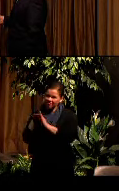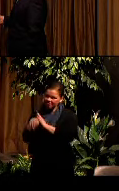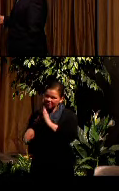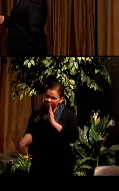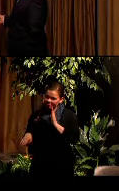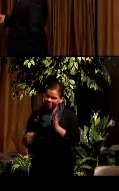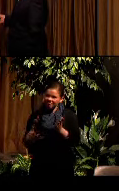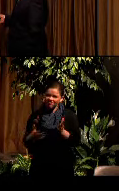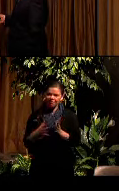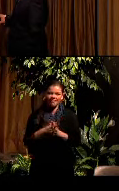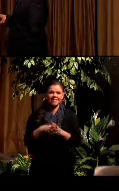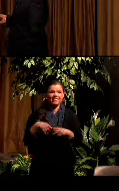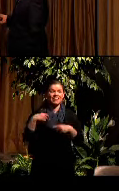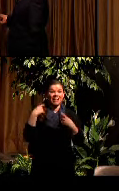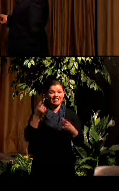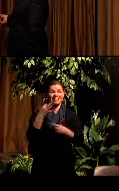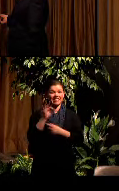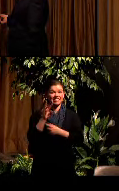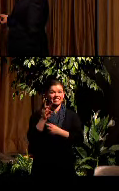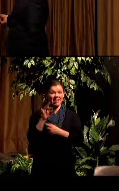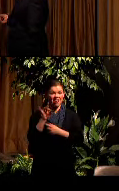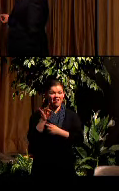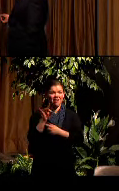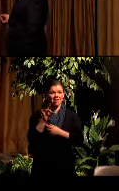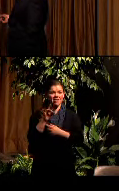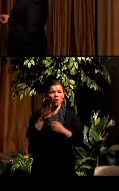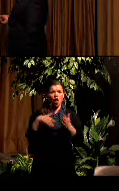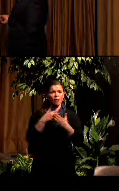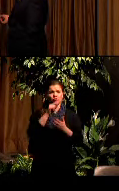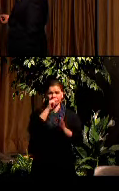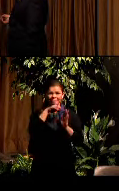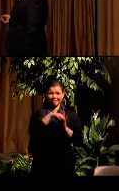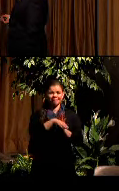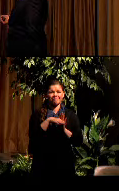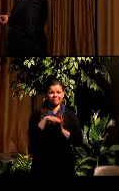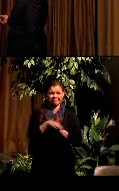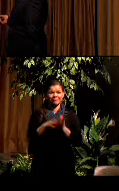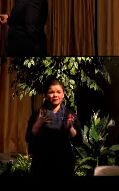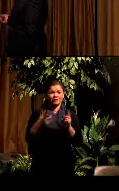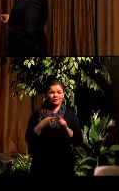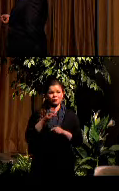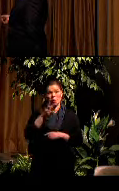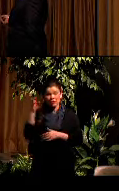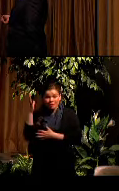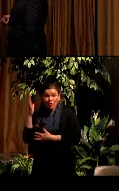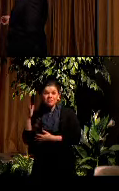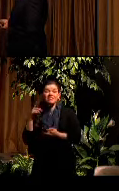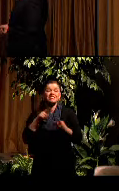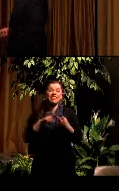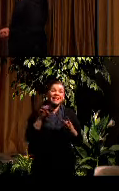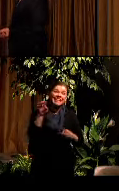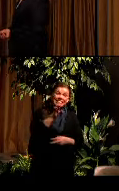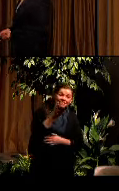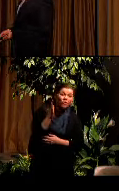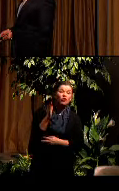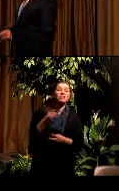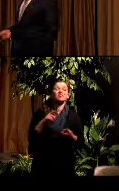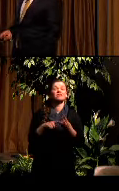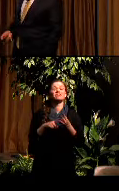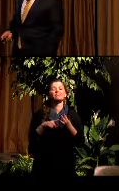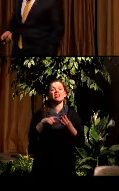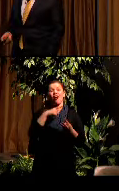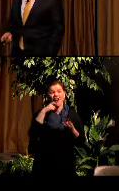since 1968 have generally declined, whether they're from western forests, eastern forests, arid lands, or grasslands.